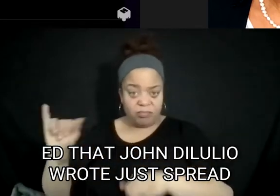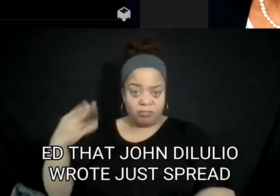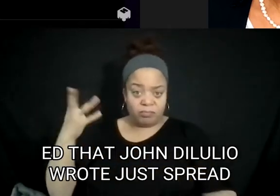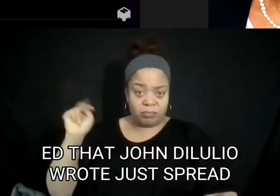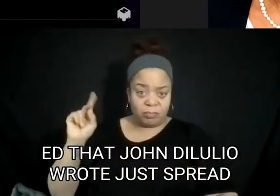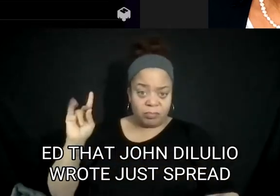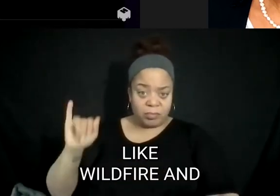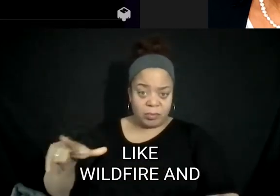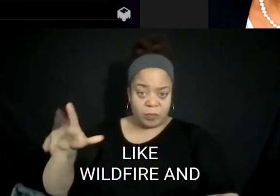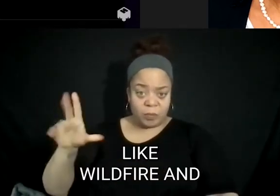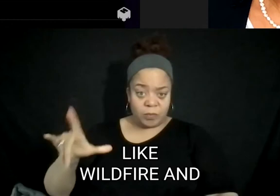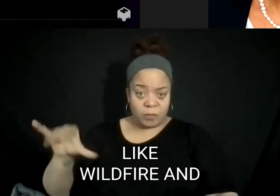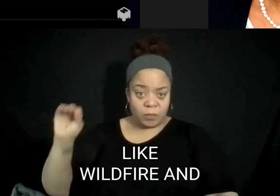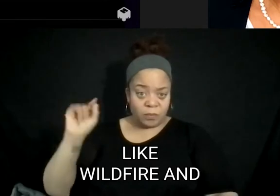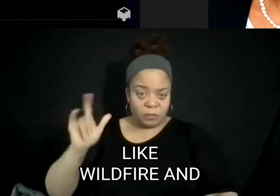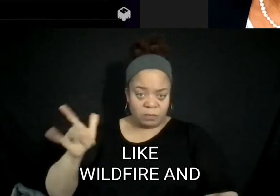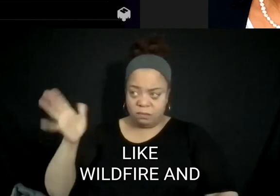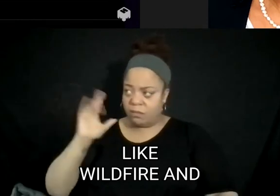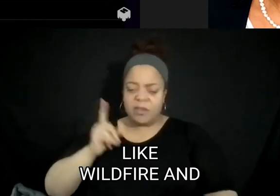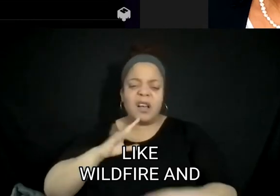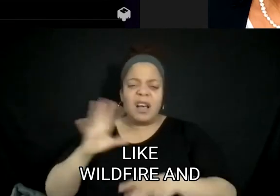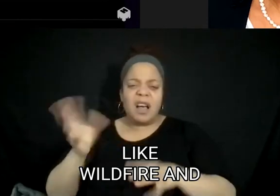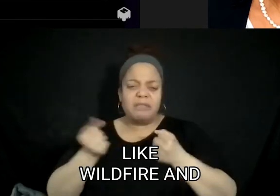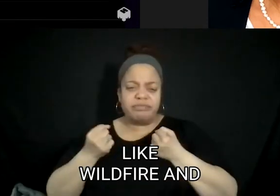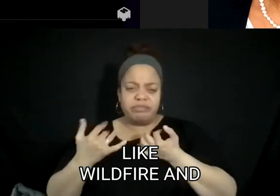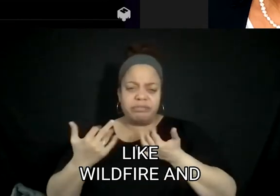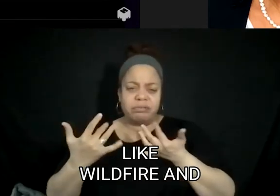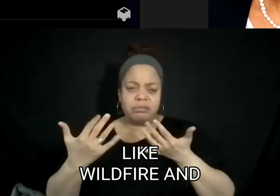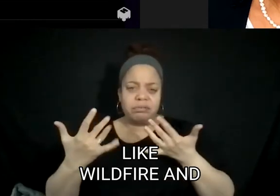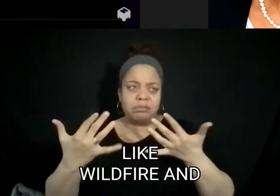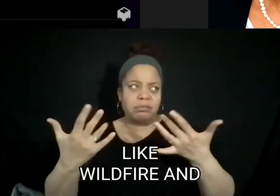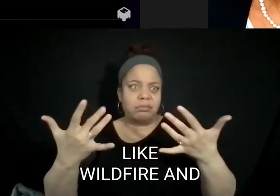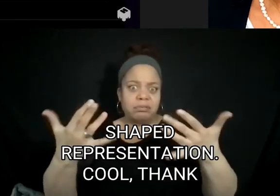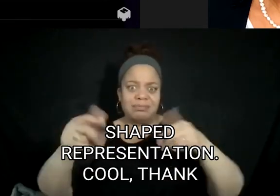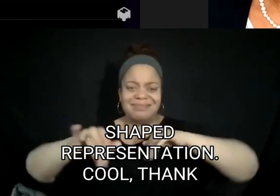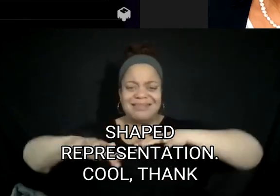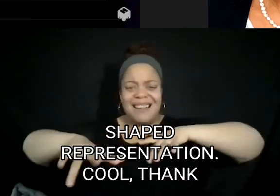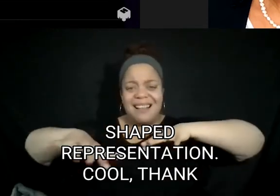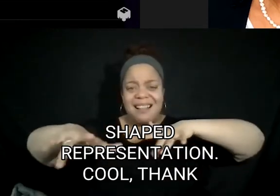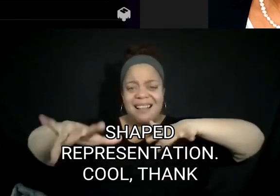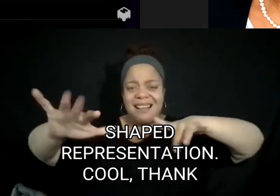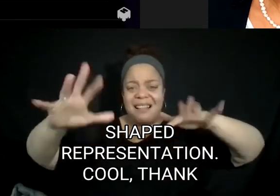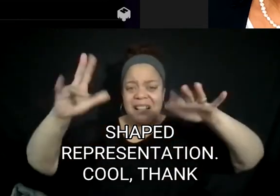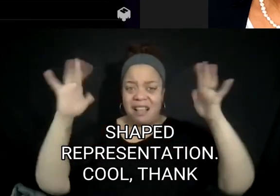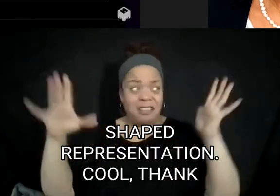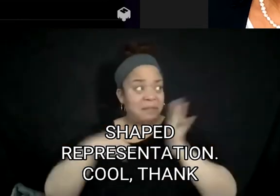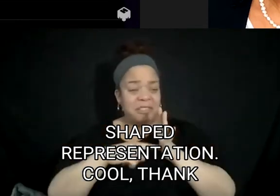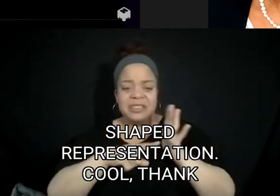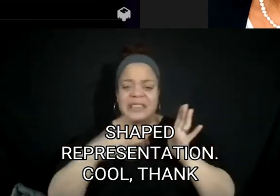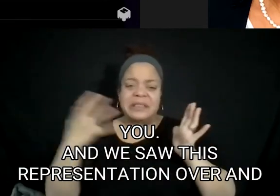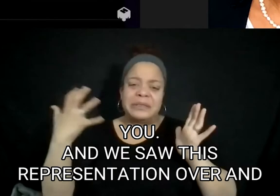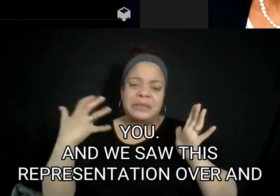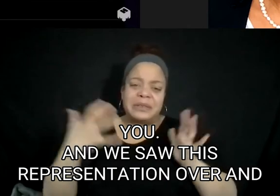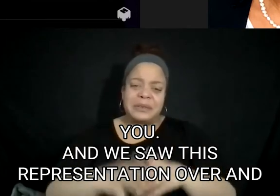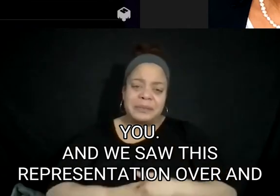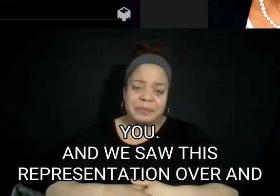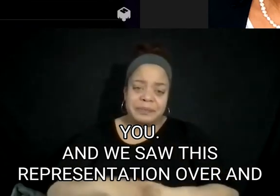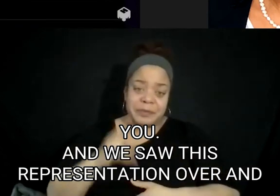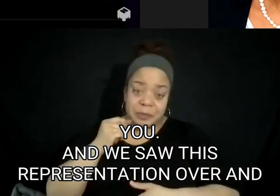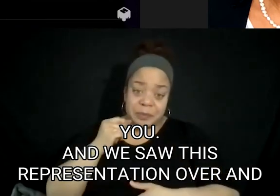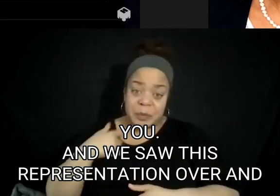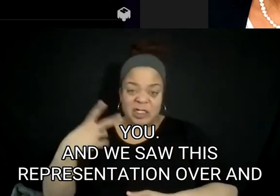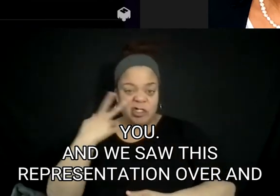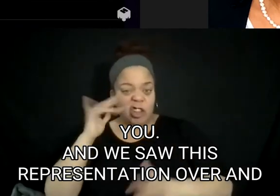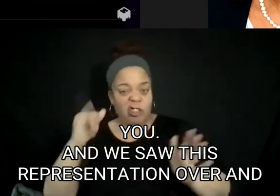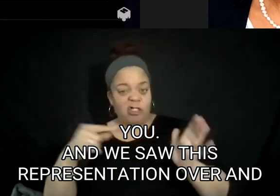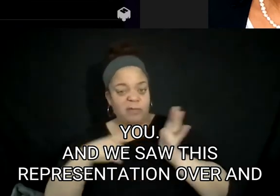Cool, thank you. And, you know, and we saw this representation over and over again, from newspaper articles to the way crime